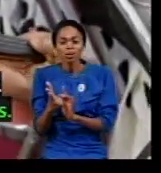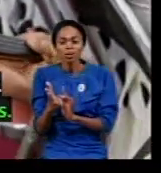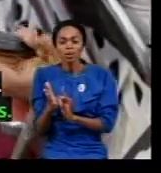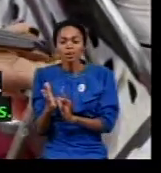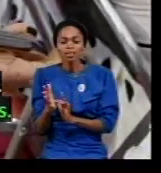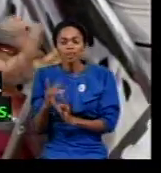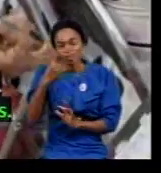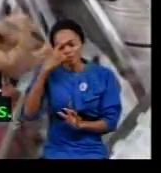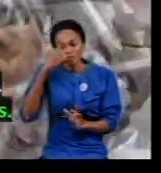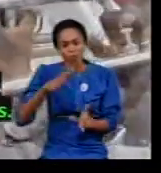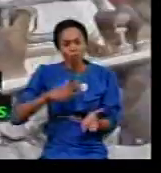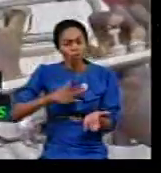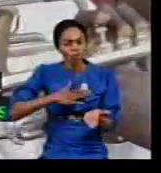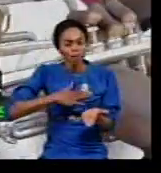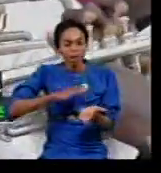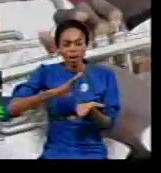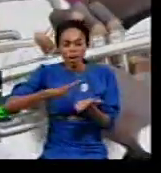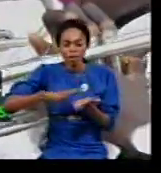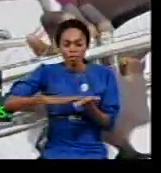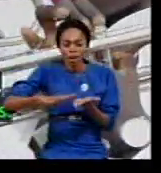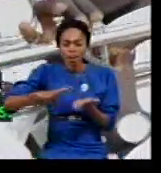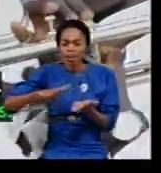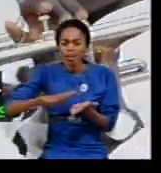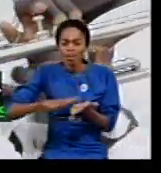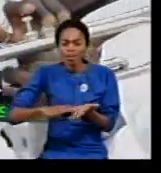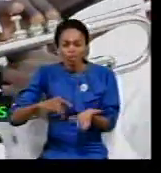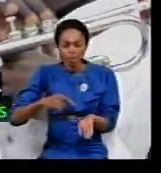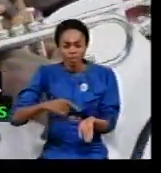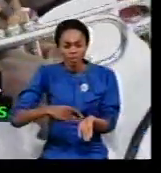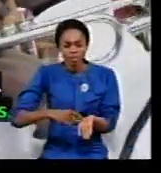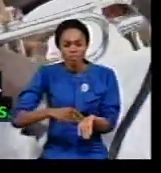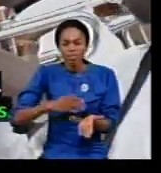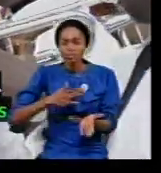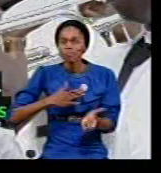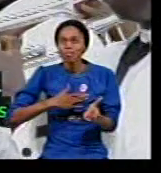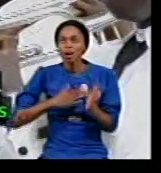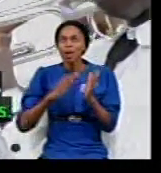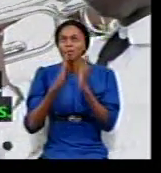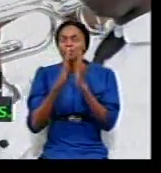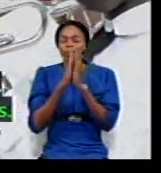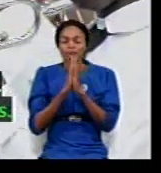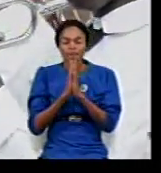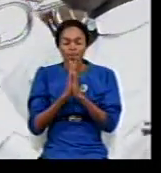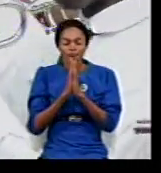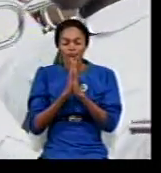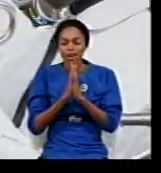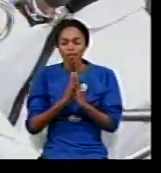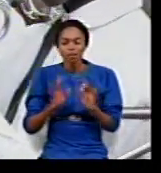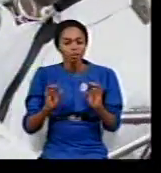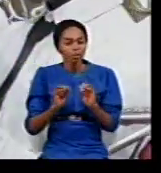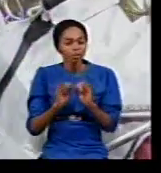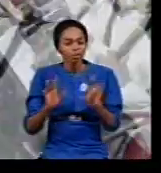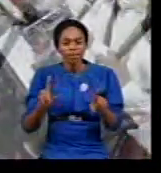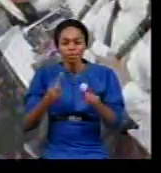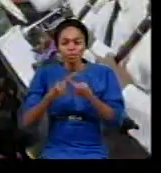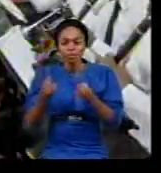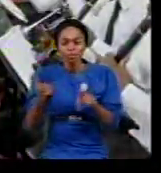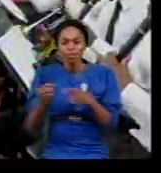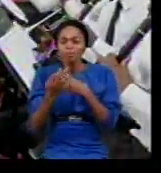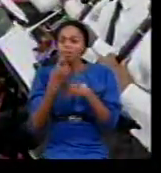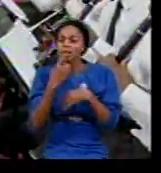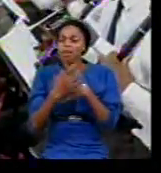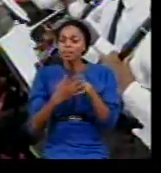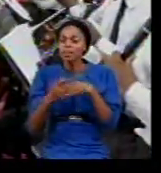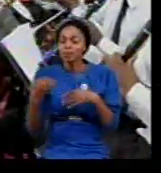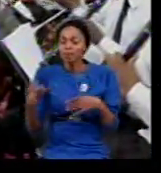We know that our God is a faithful God. He's a truthful God. And whatever he said, he will do in Jesus' name. And